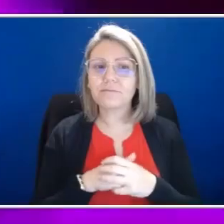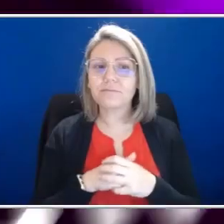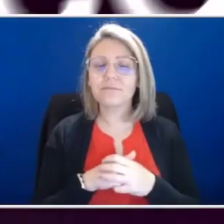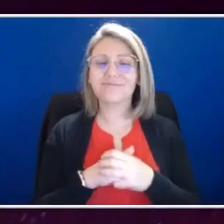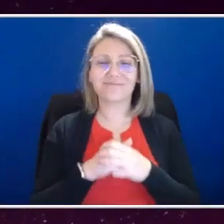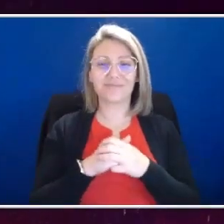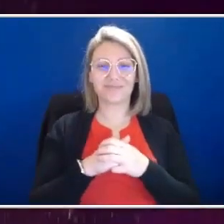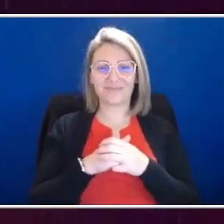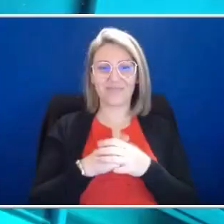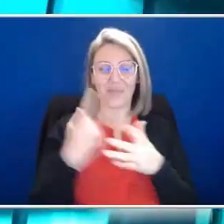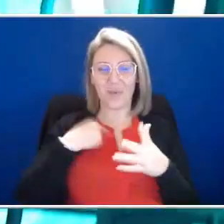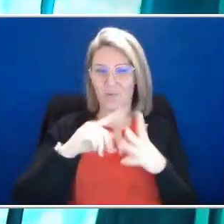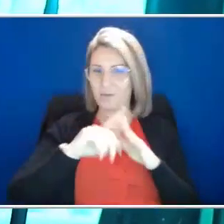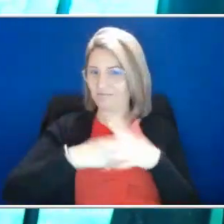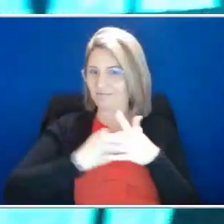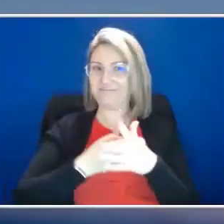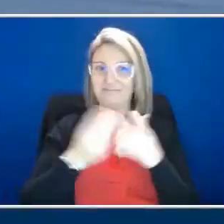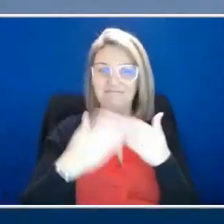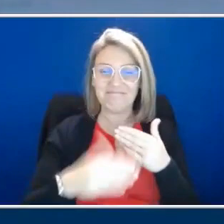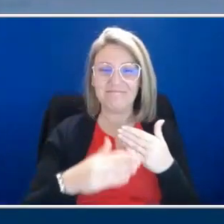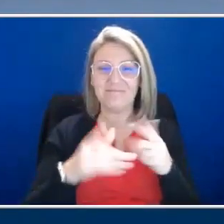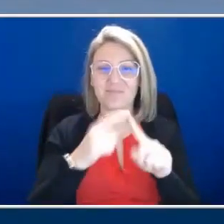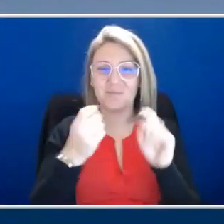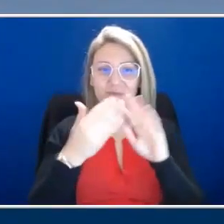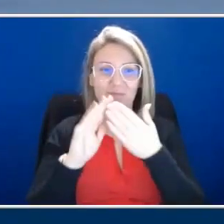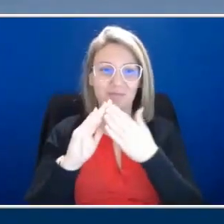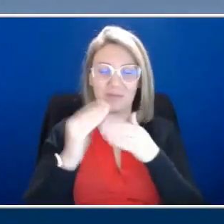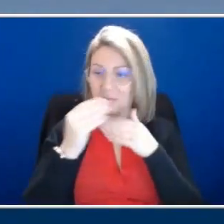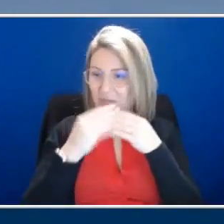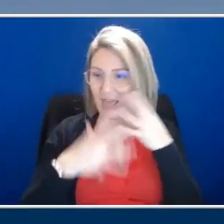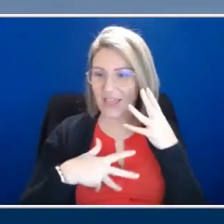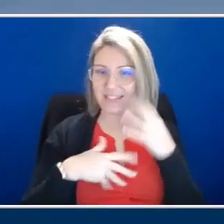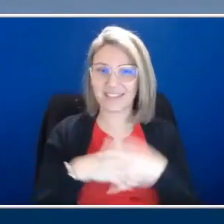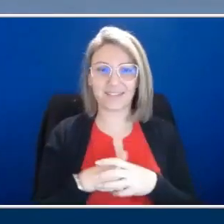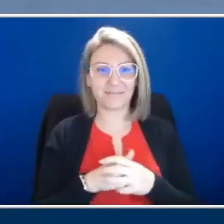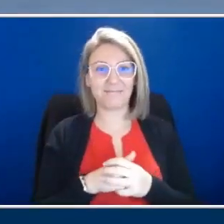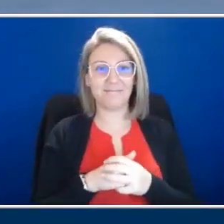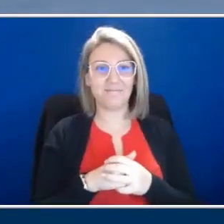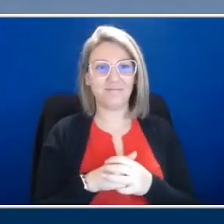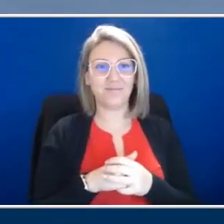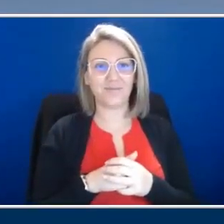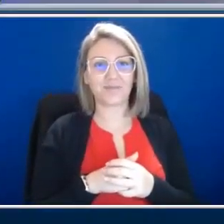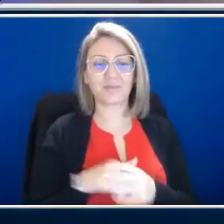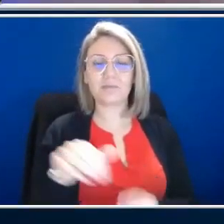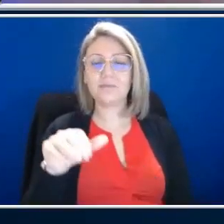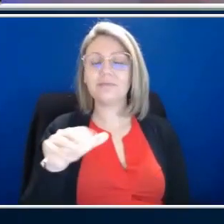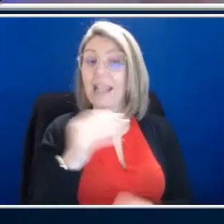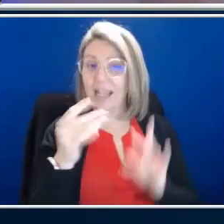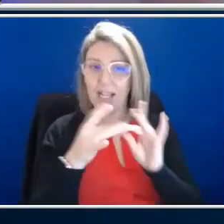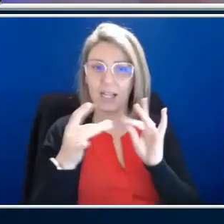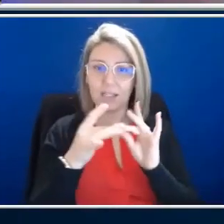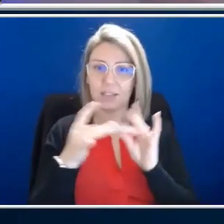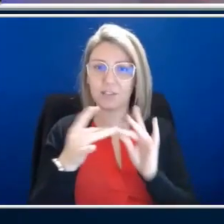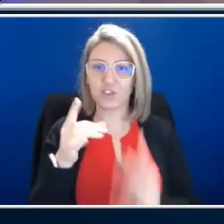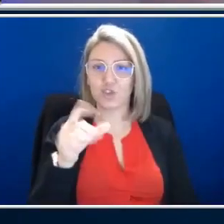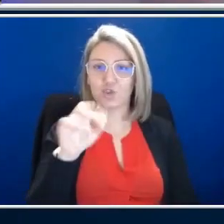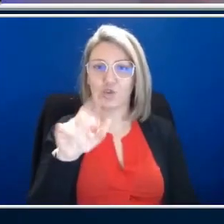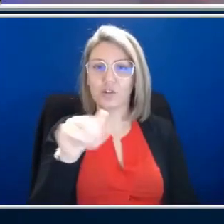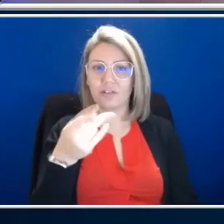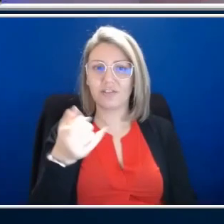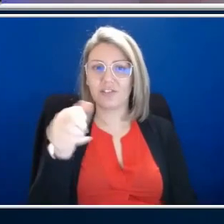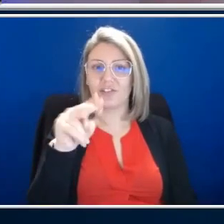get right to questions from the community, because we have plenty. And comments as well. George Ann writes,